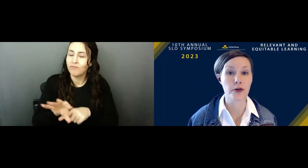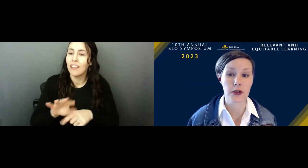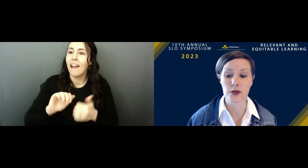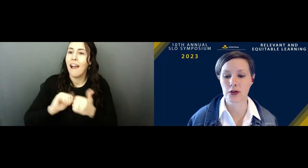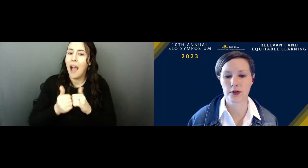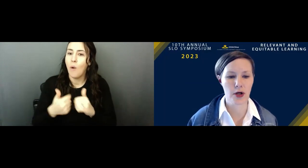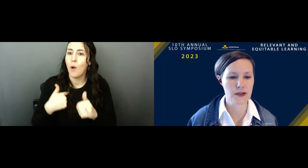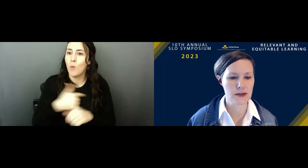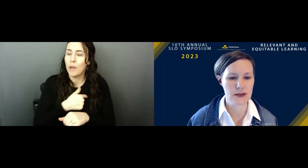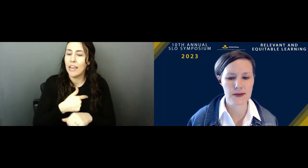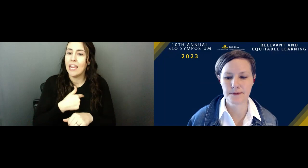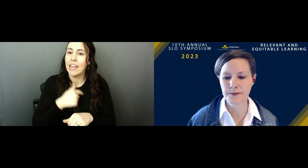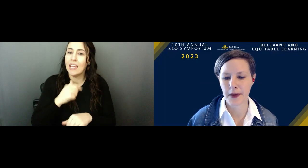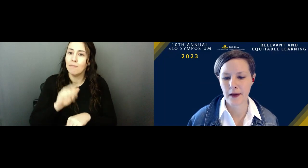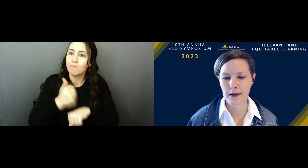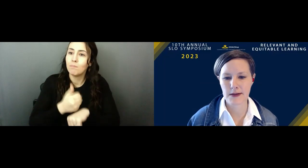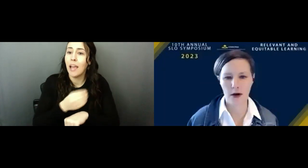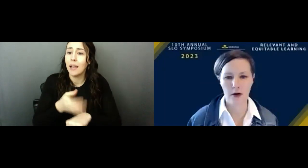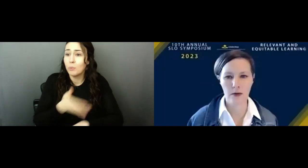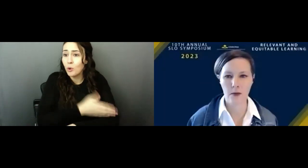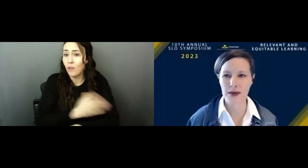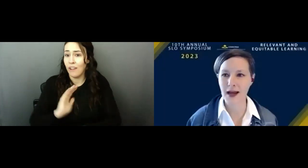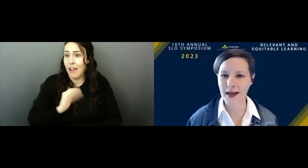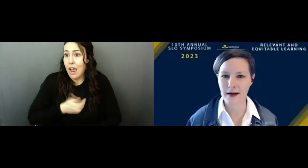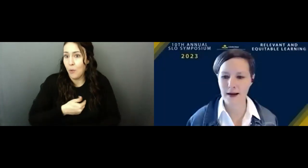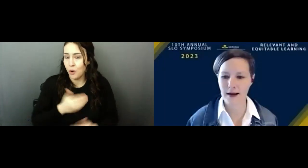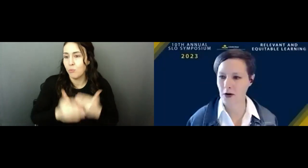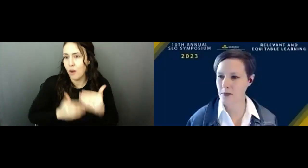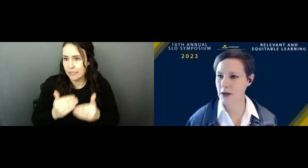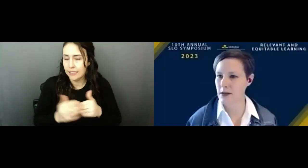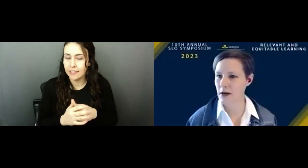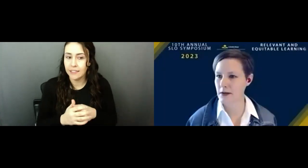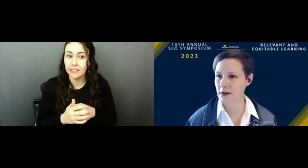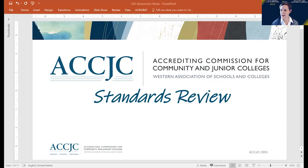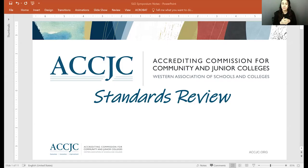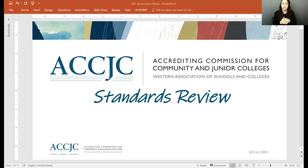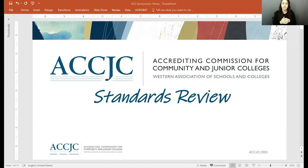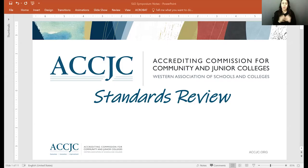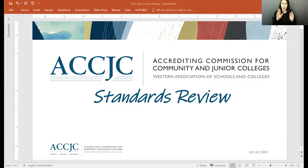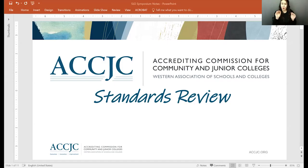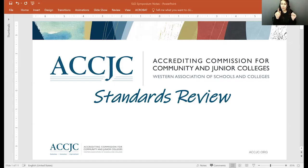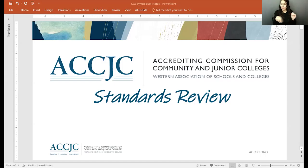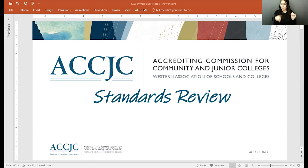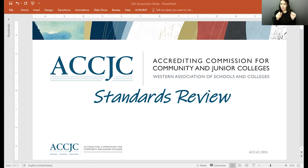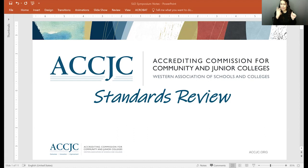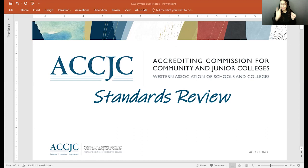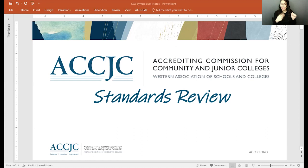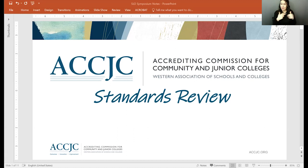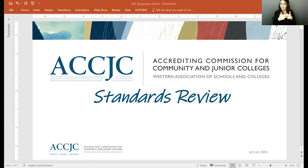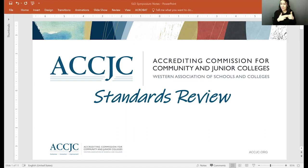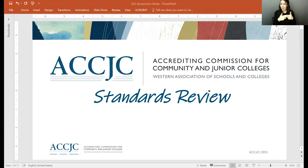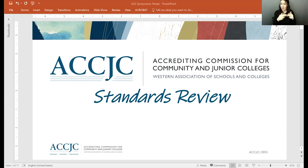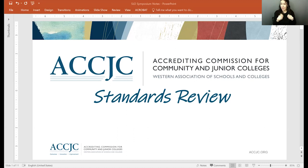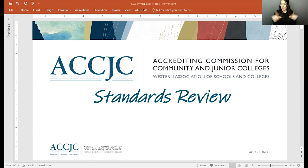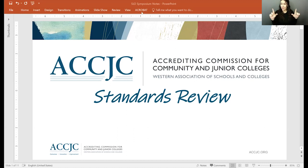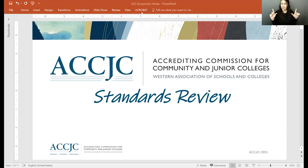improve our own internal processes. So with that, I hope you can all see my slides.